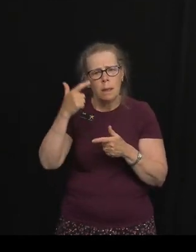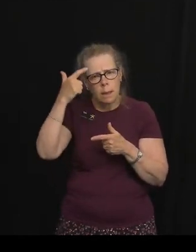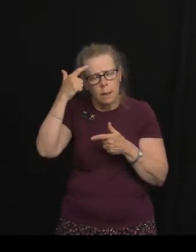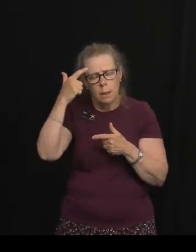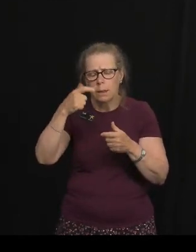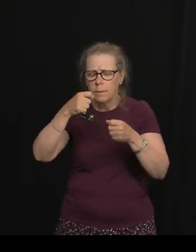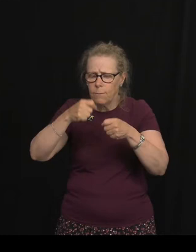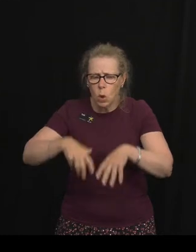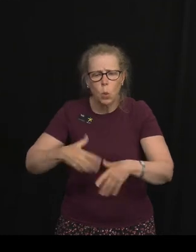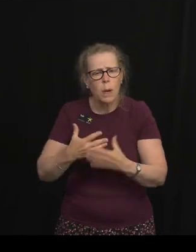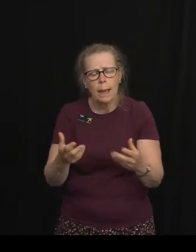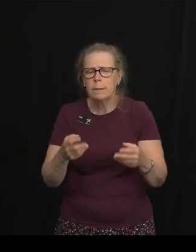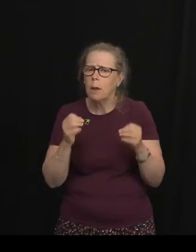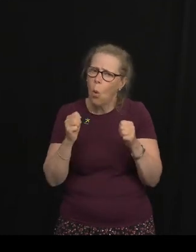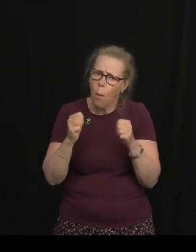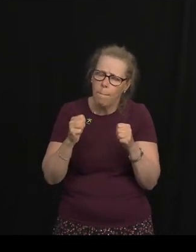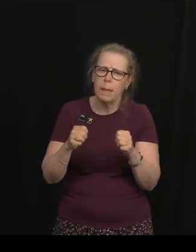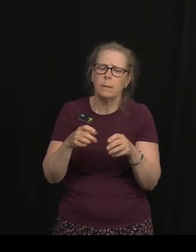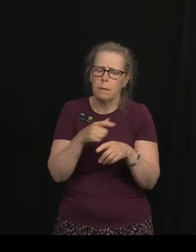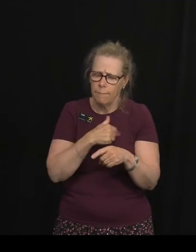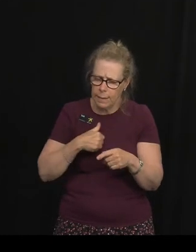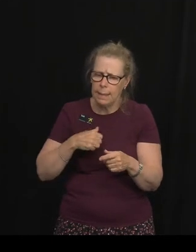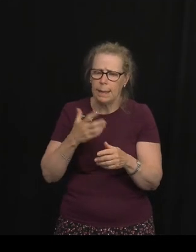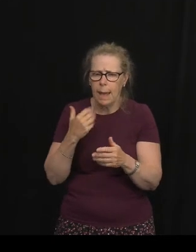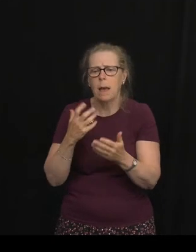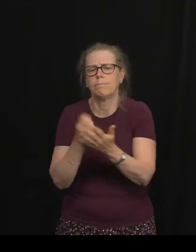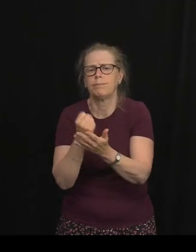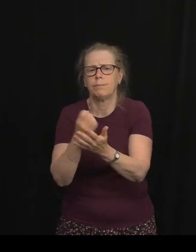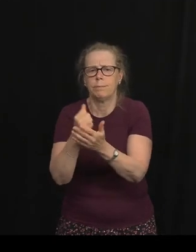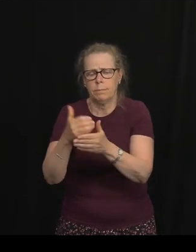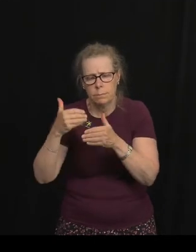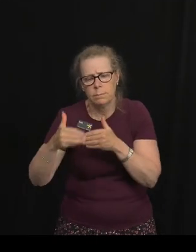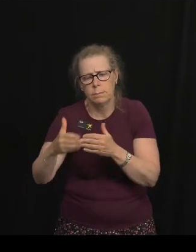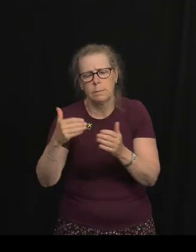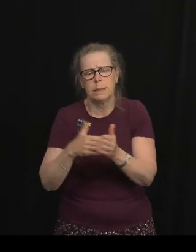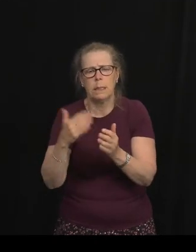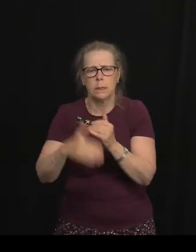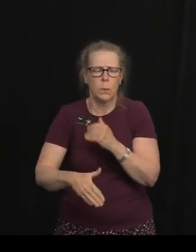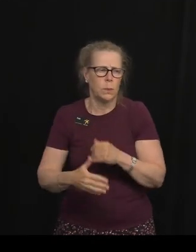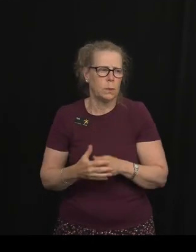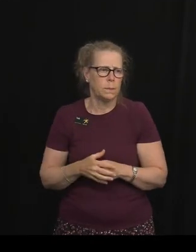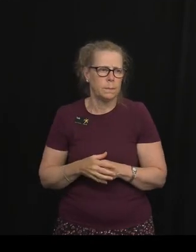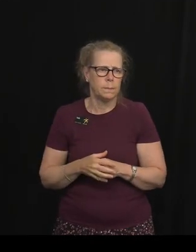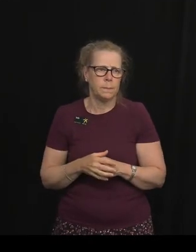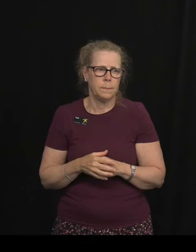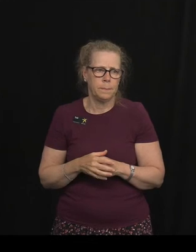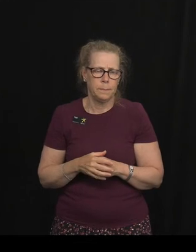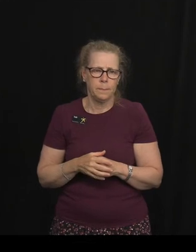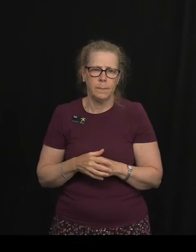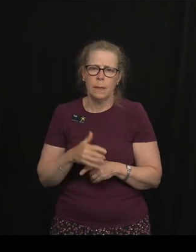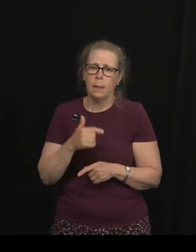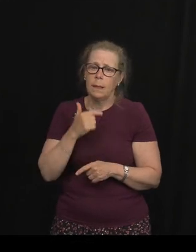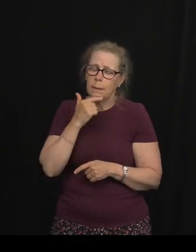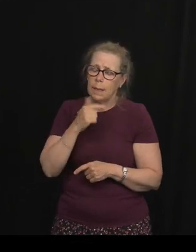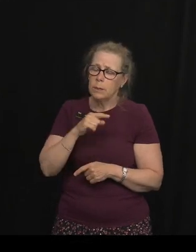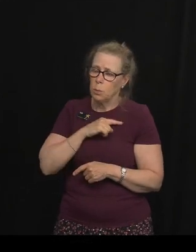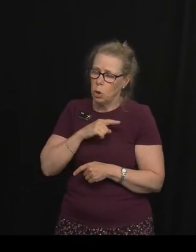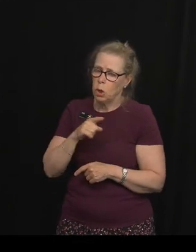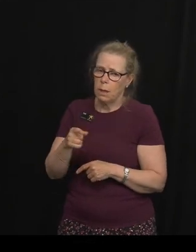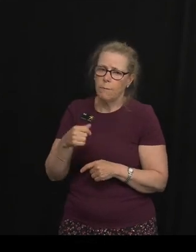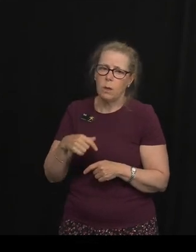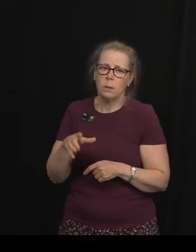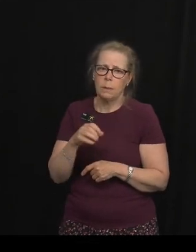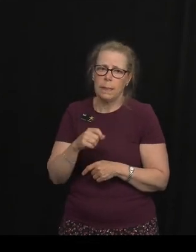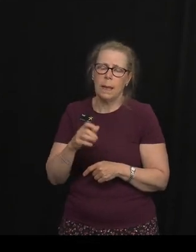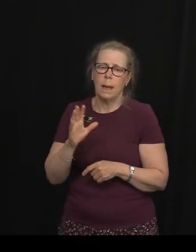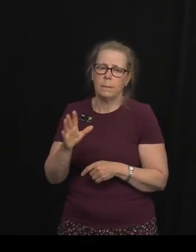hope, because in the end you get there. Thank you so much for those words. And also thank you for reminding us that